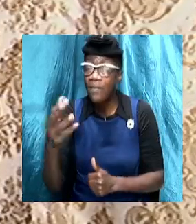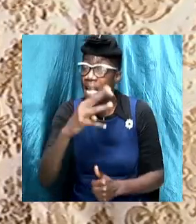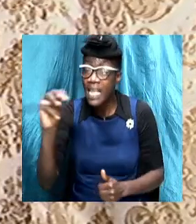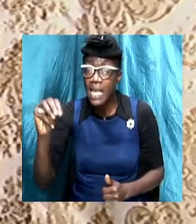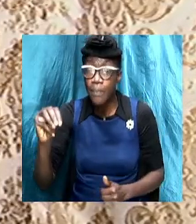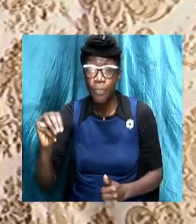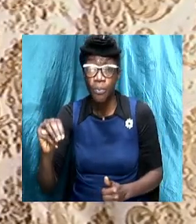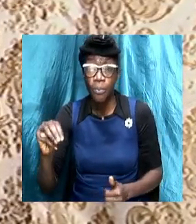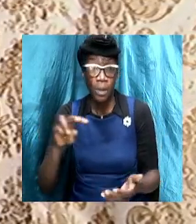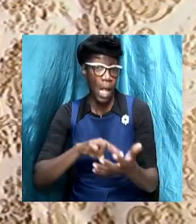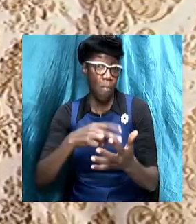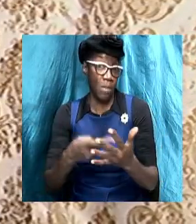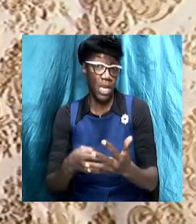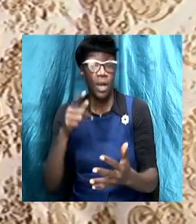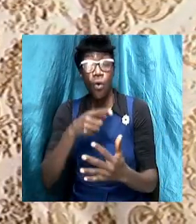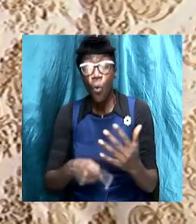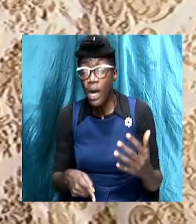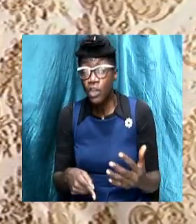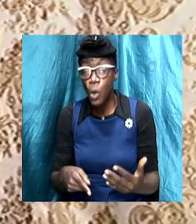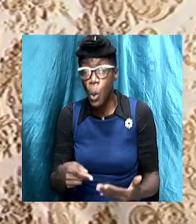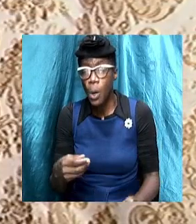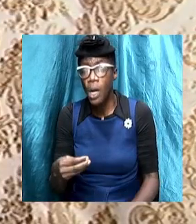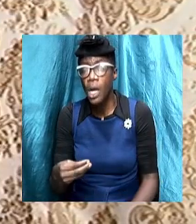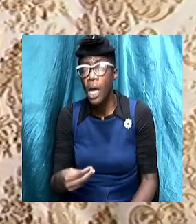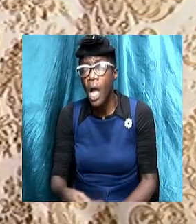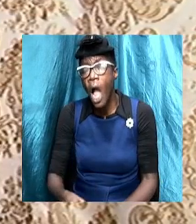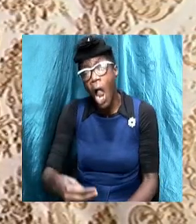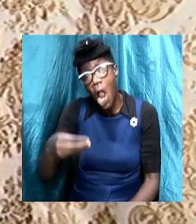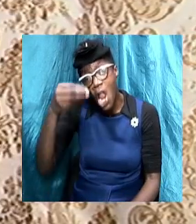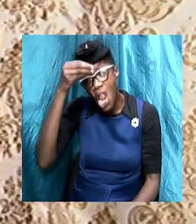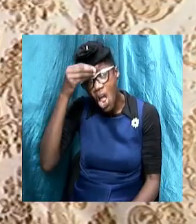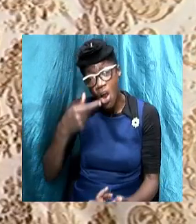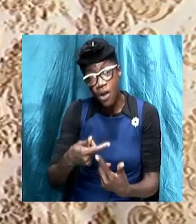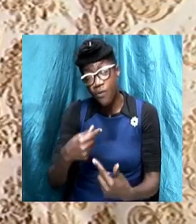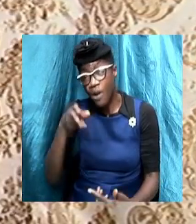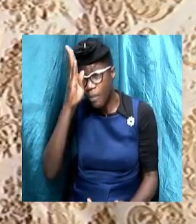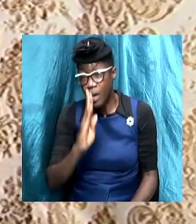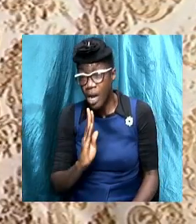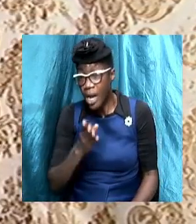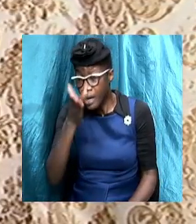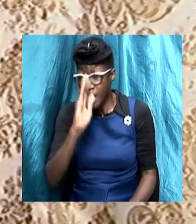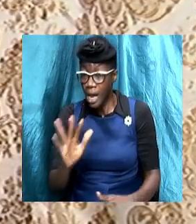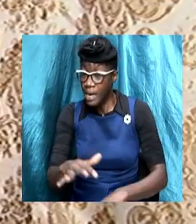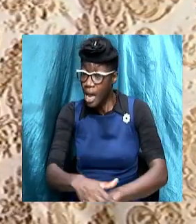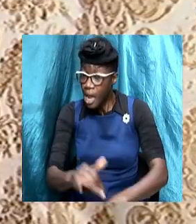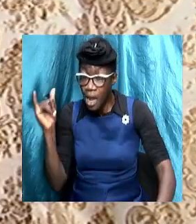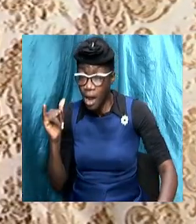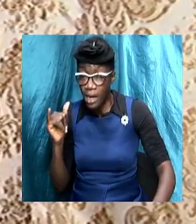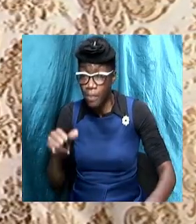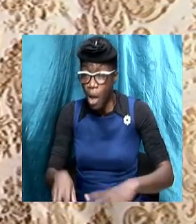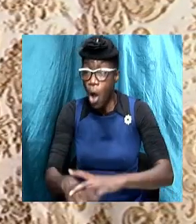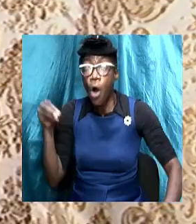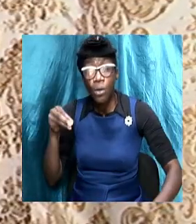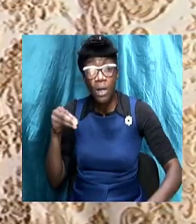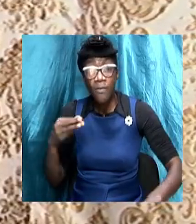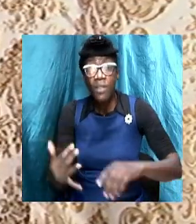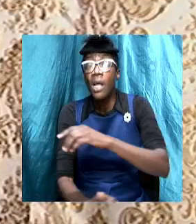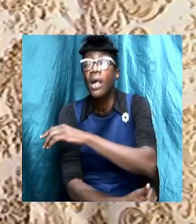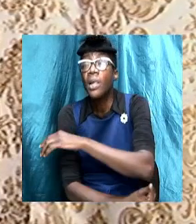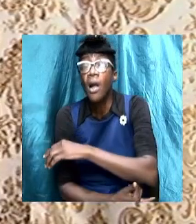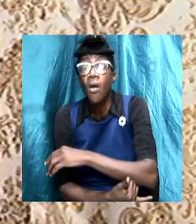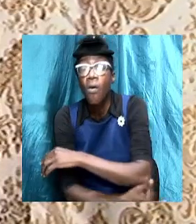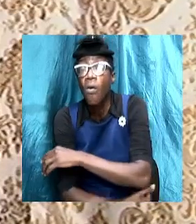whatever he has learned from God, and you can remember the life of Abraham, God called him out of the land of the Chaldeans. God called him